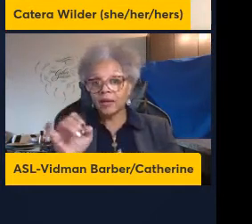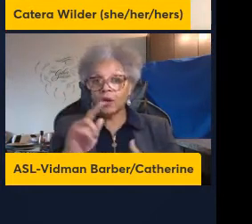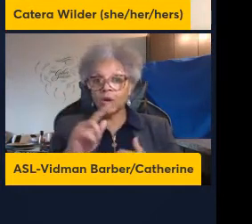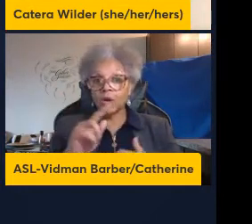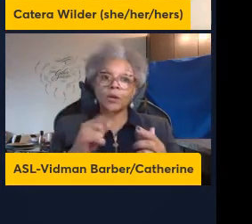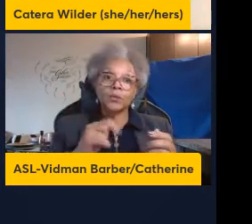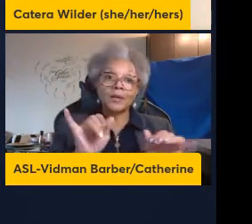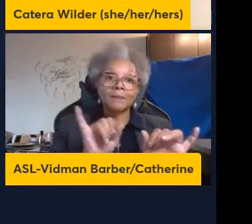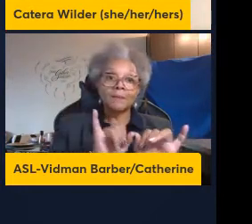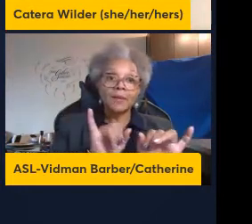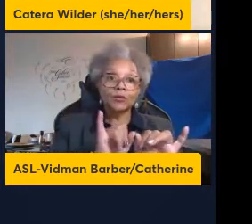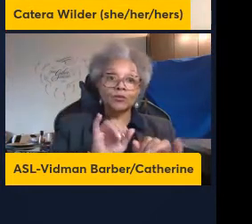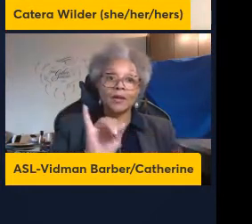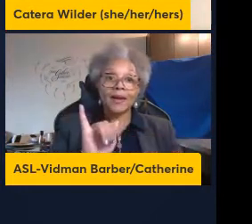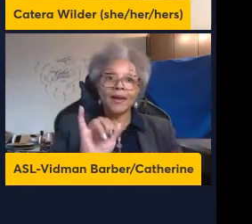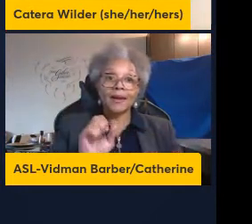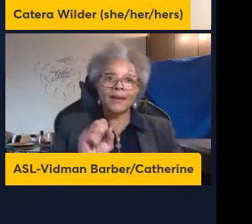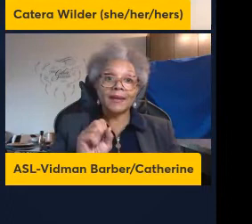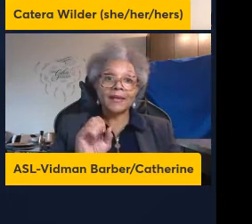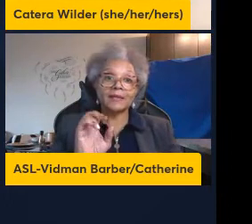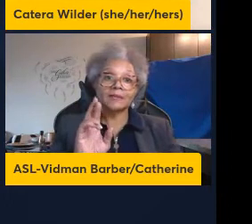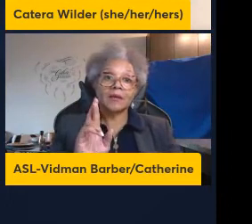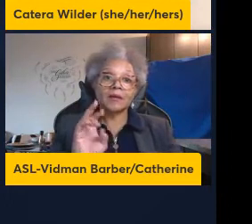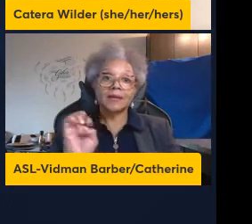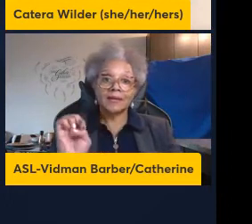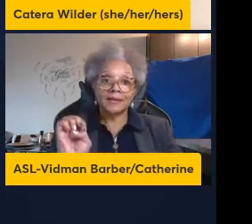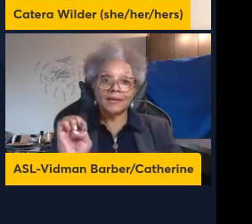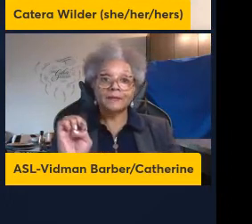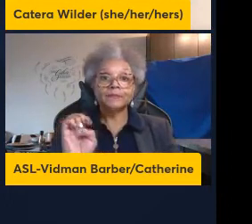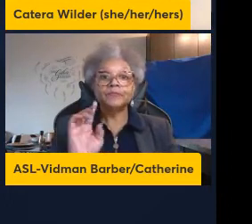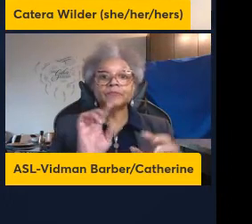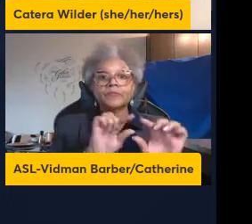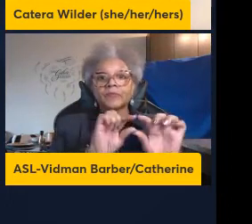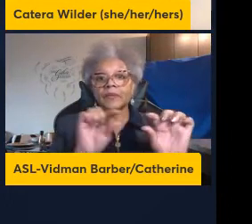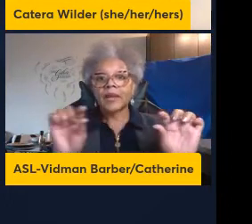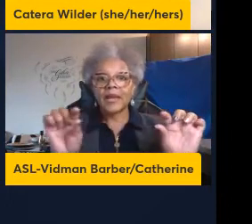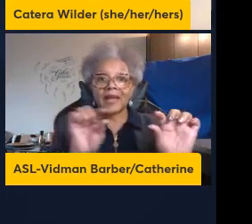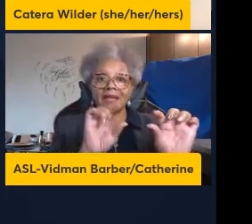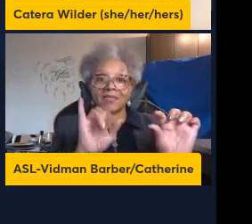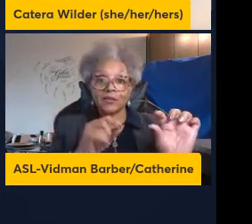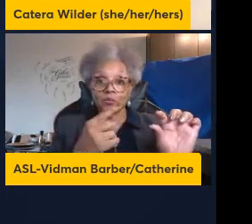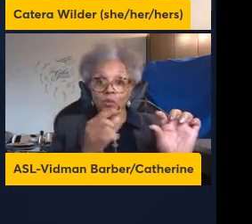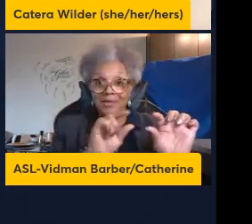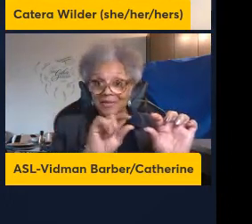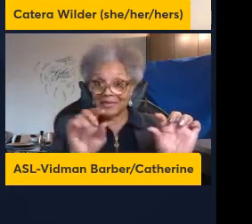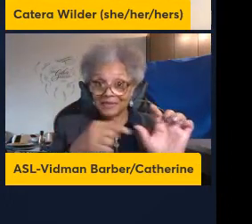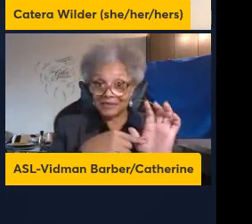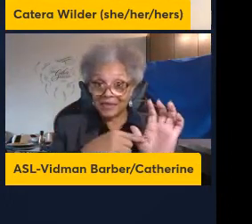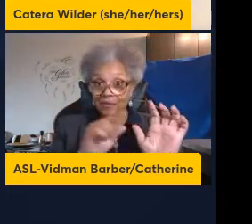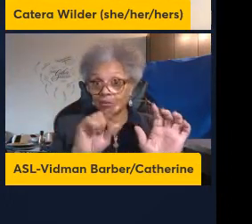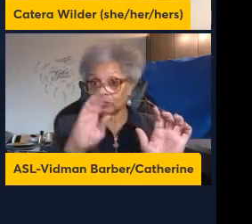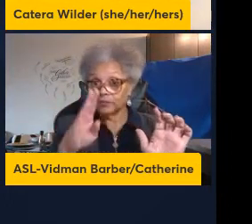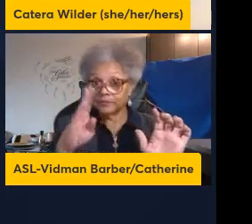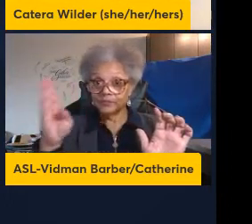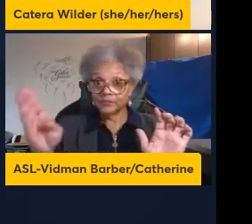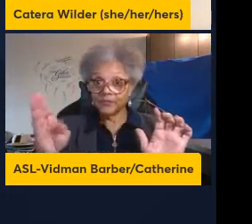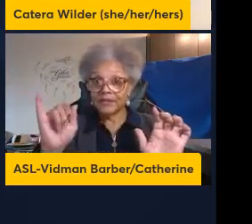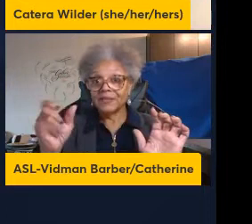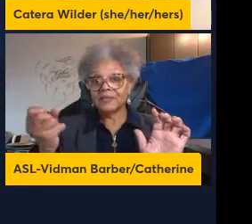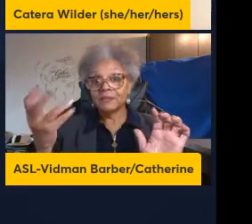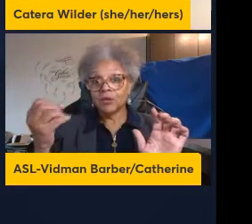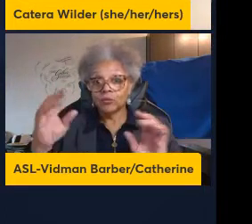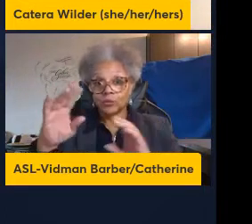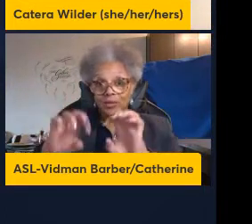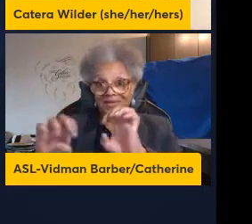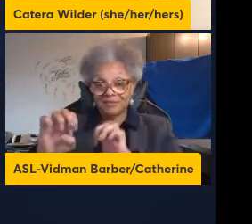the ISGF3 transcription factor. And this is just one example, and this is quantification of multiple experiments on the